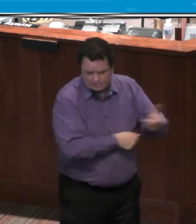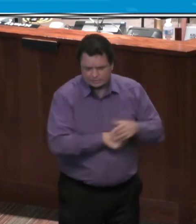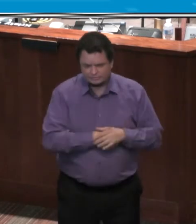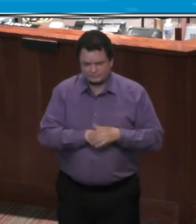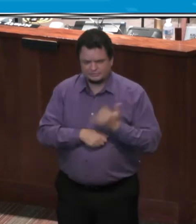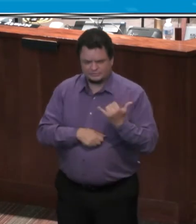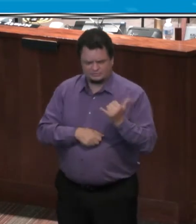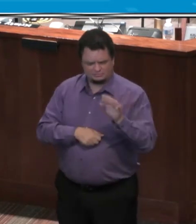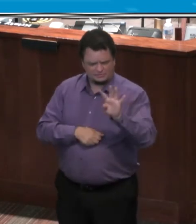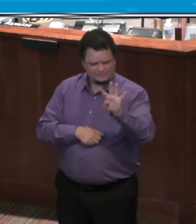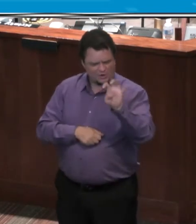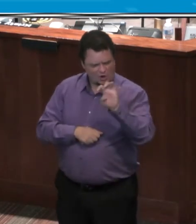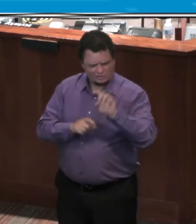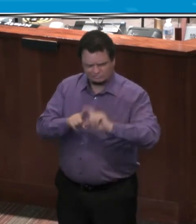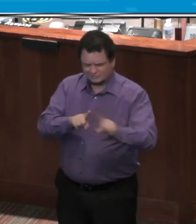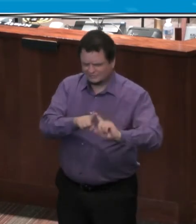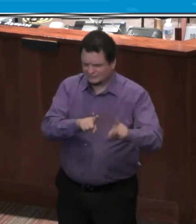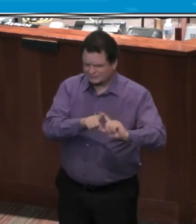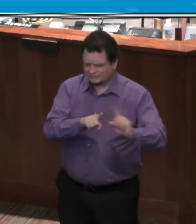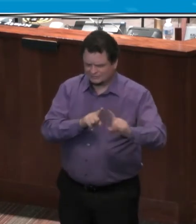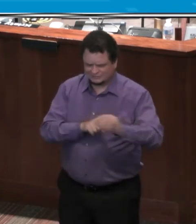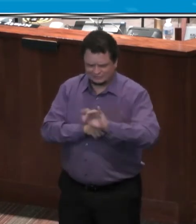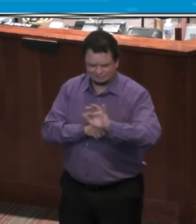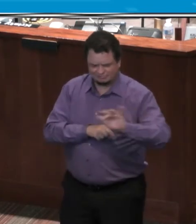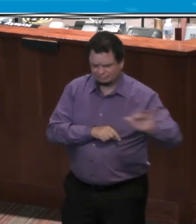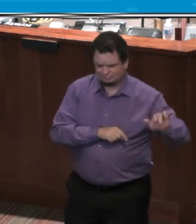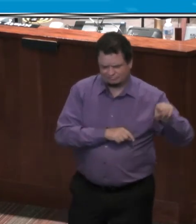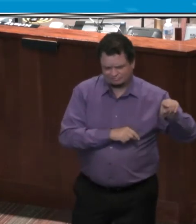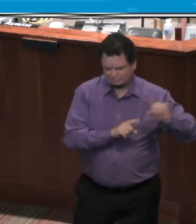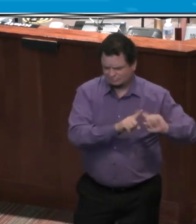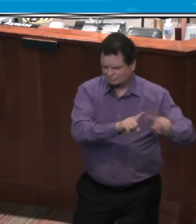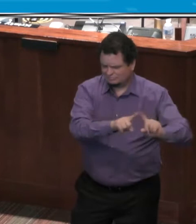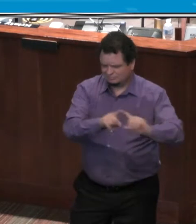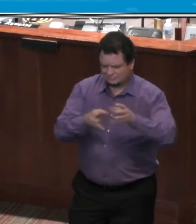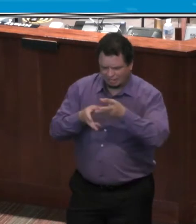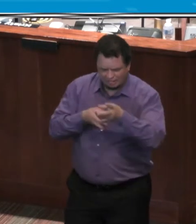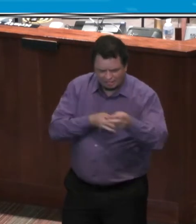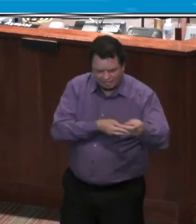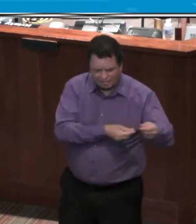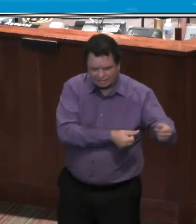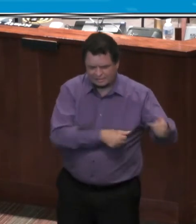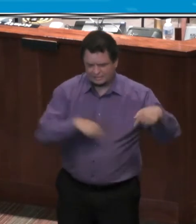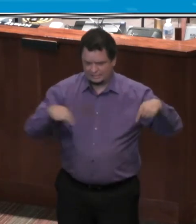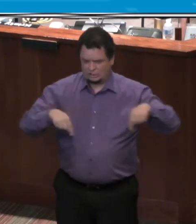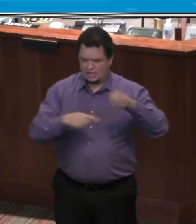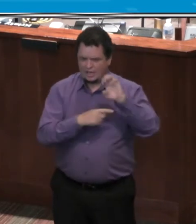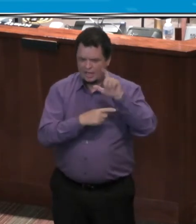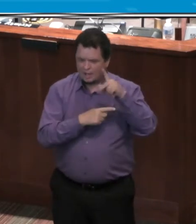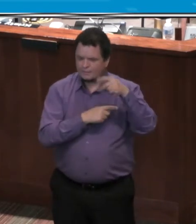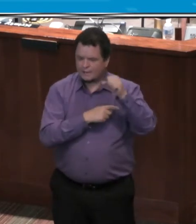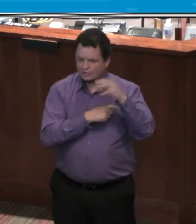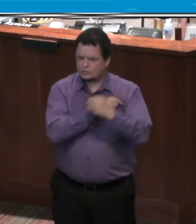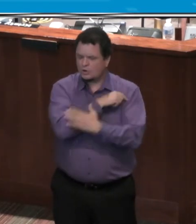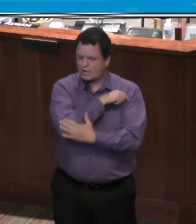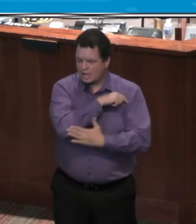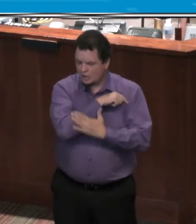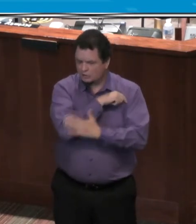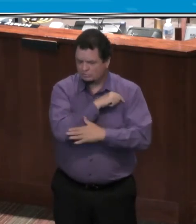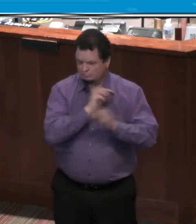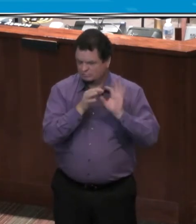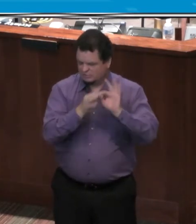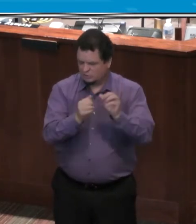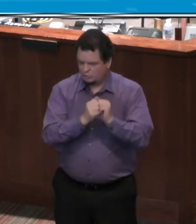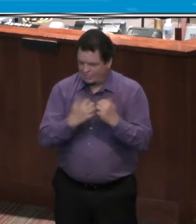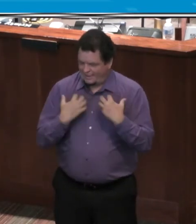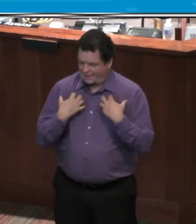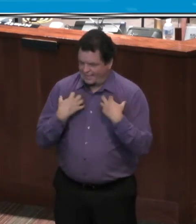$4,952,970 to the El Paso County Department of Public Health 2020 budget in the following manner. And Nikki,